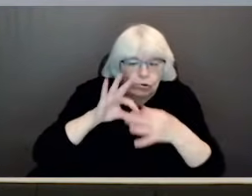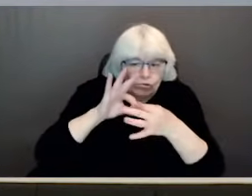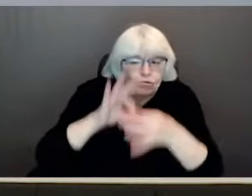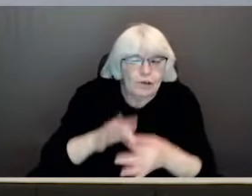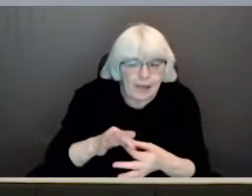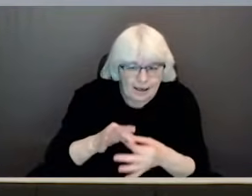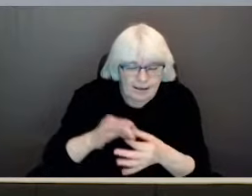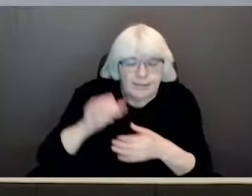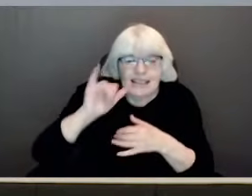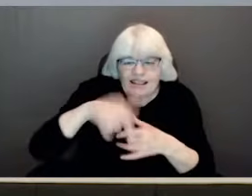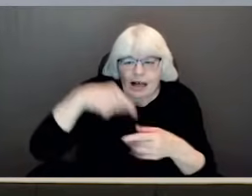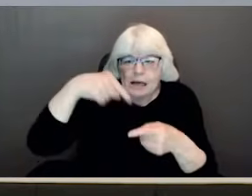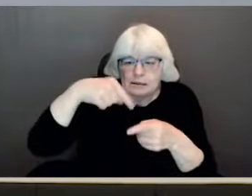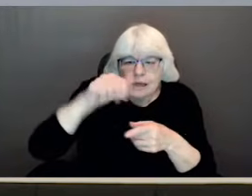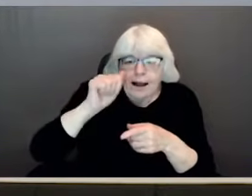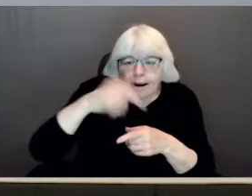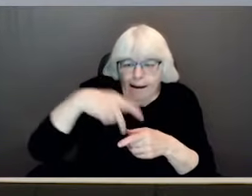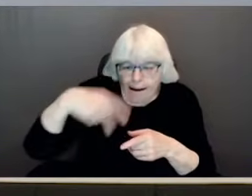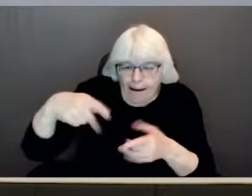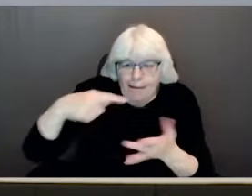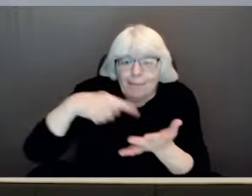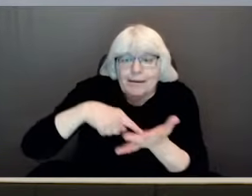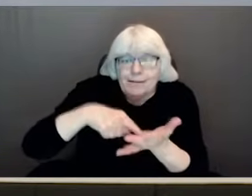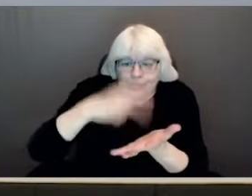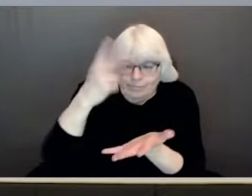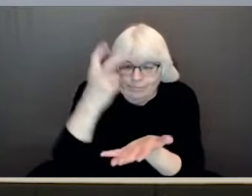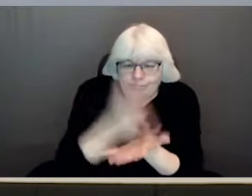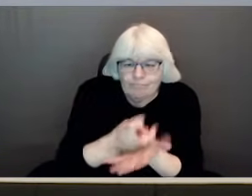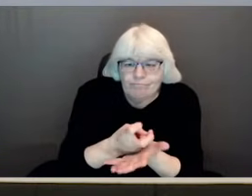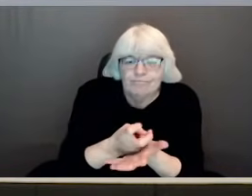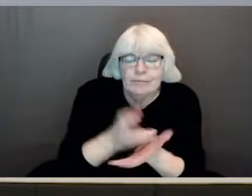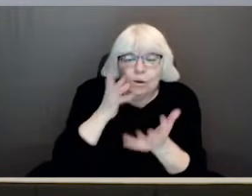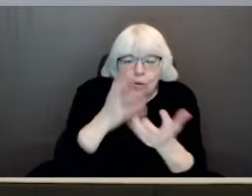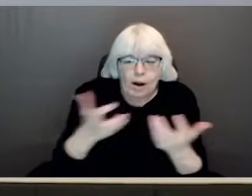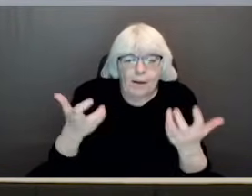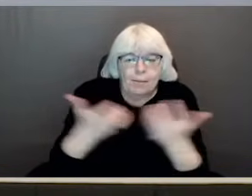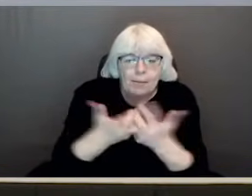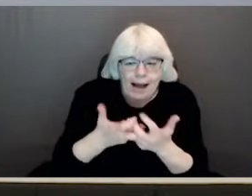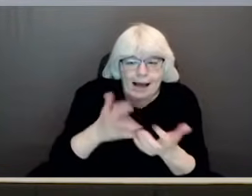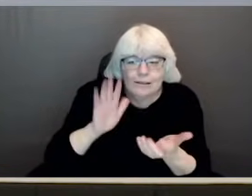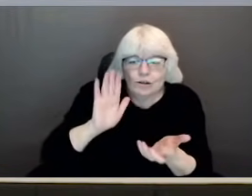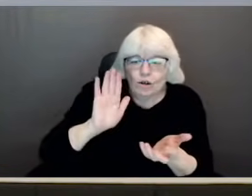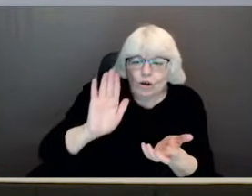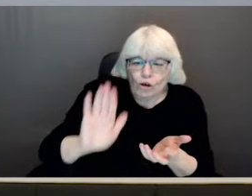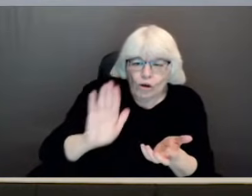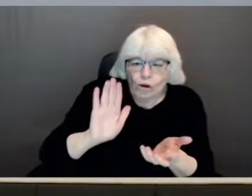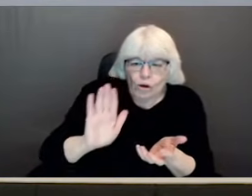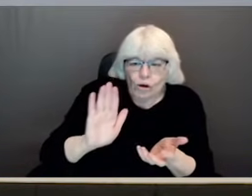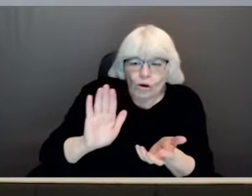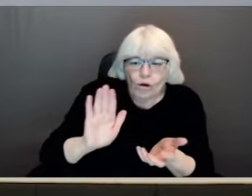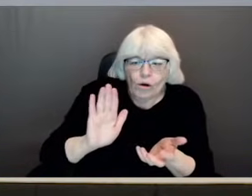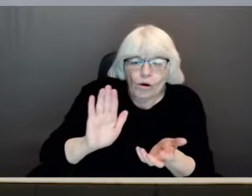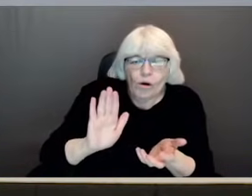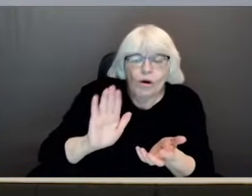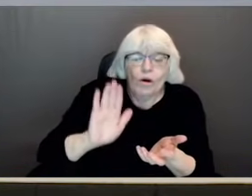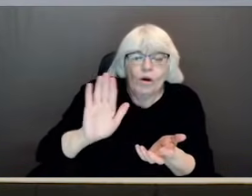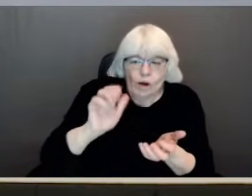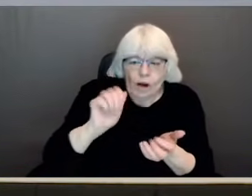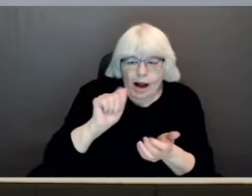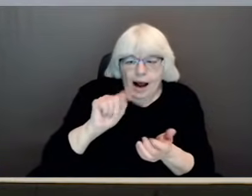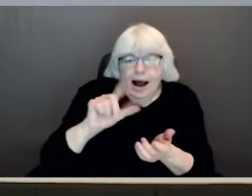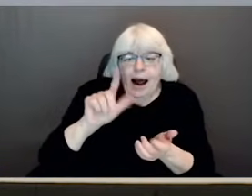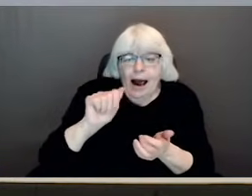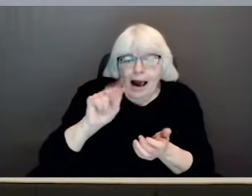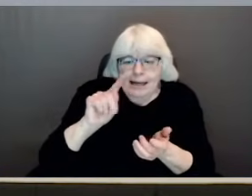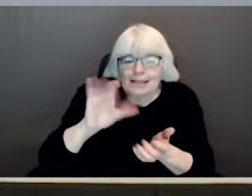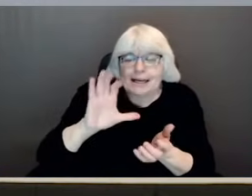Canada, and it'll be available for free in both Apple and Google Play app stores